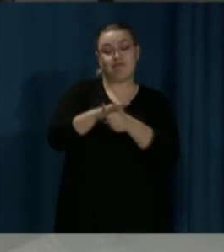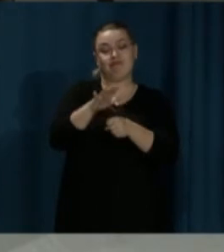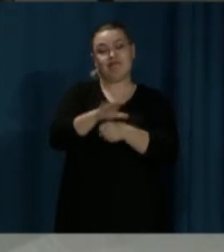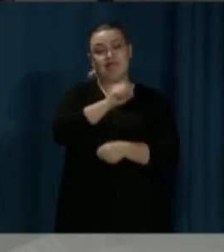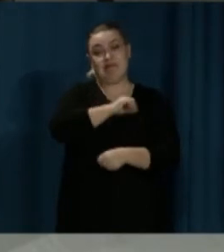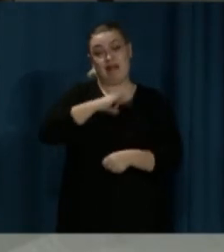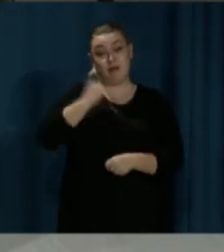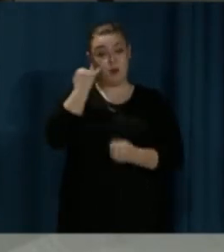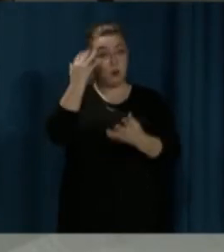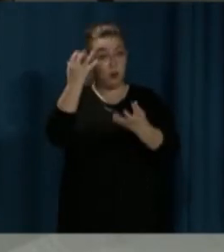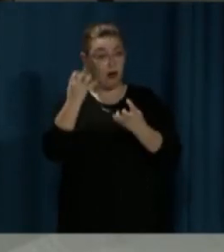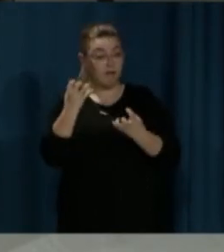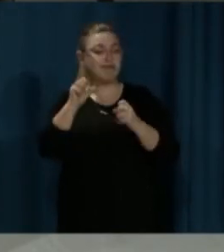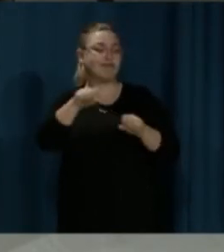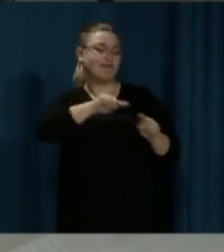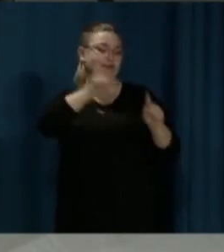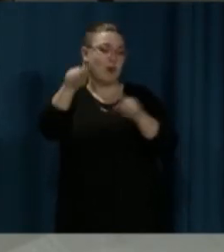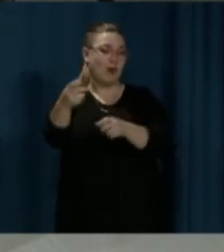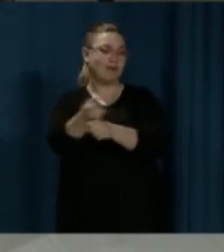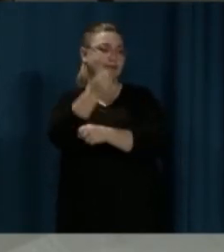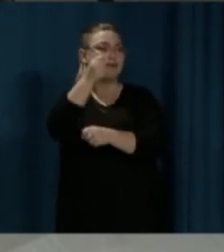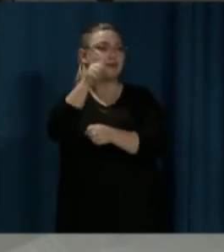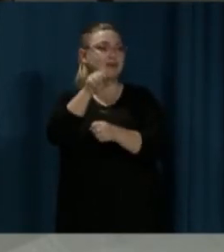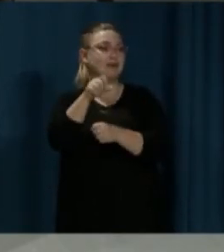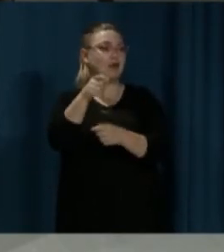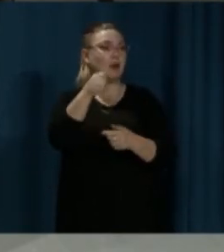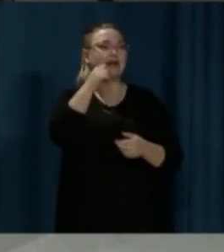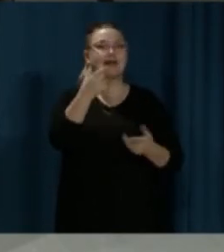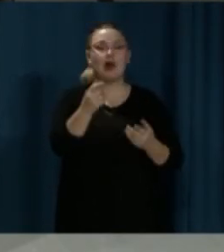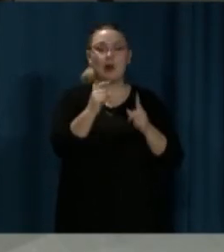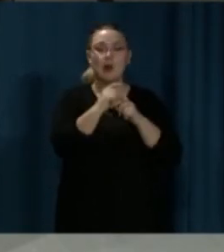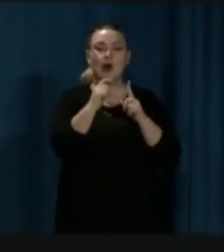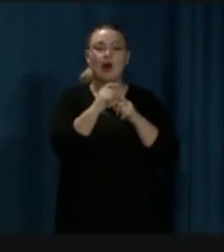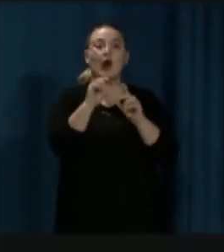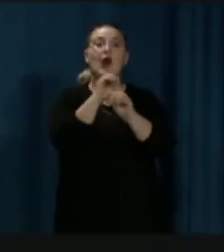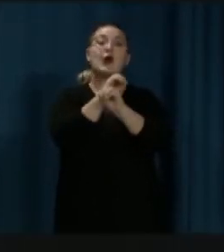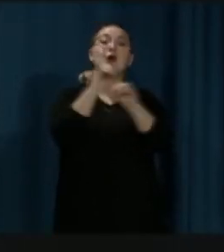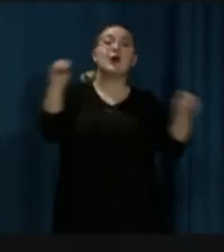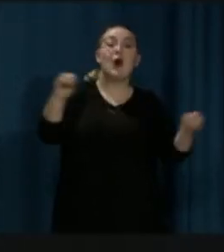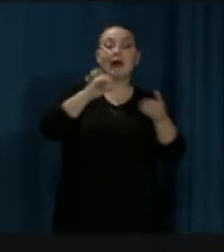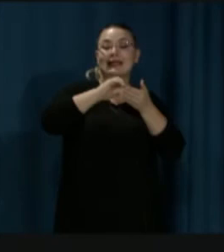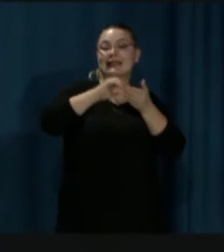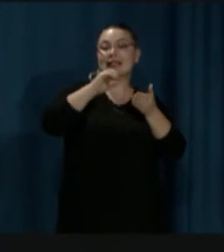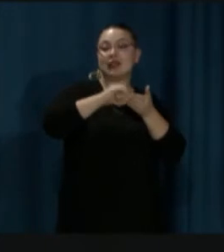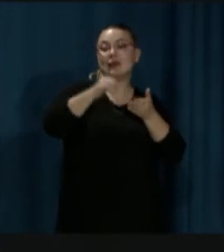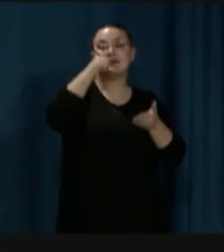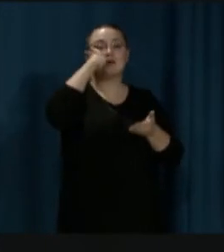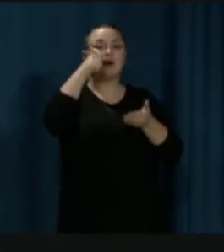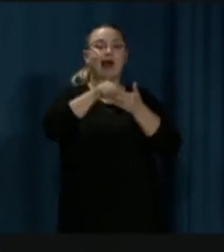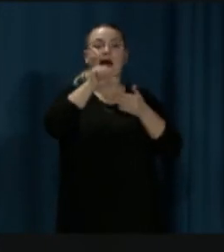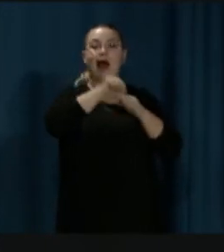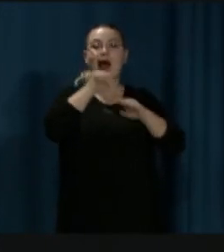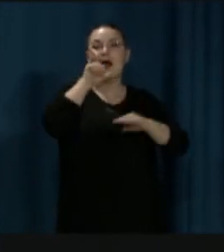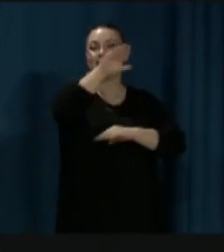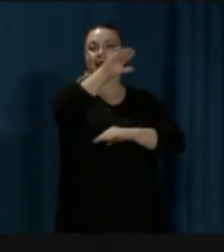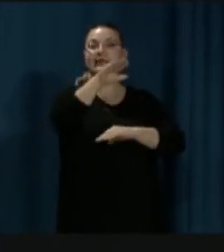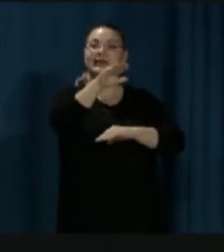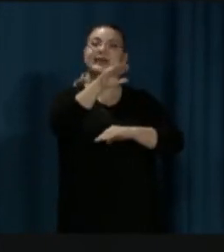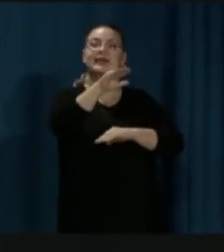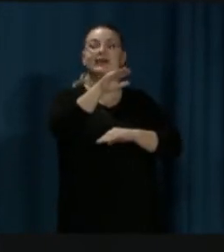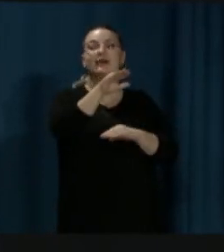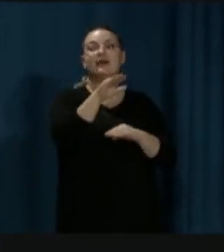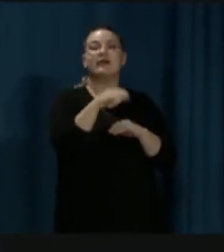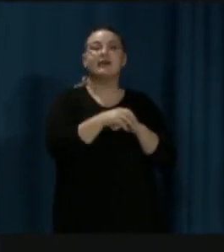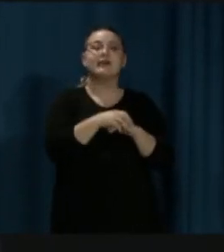the absentee, what's the right word? No excuse absentee ballot, so that you could take care of that voting ahead of